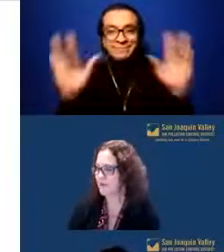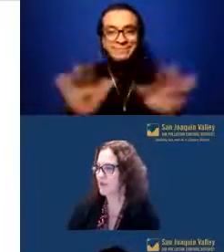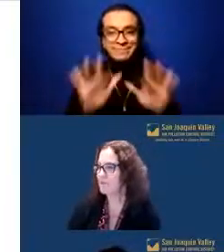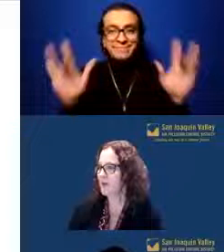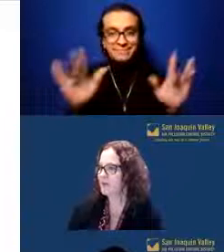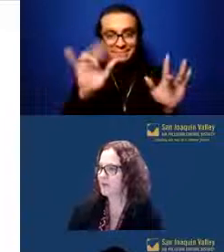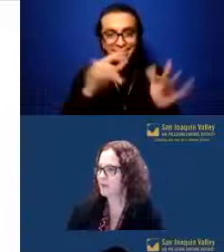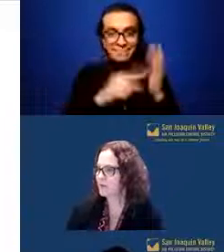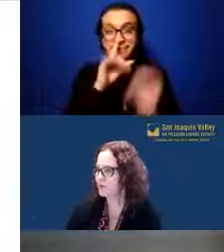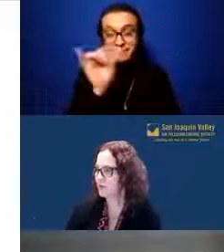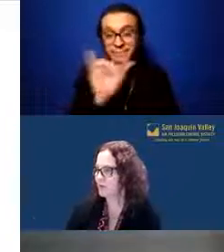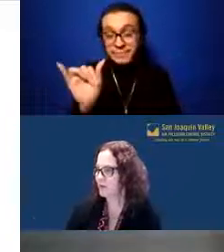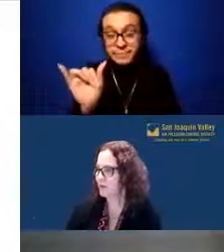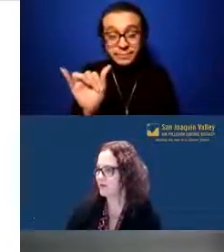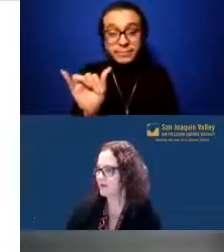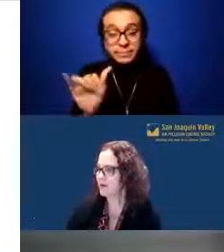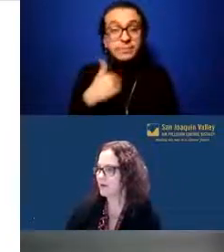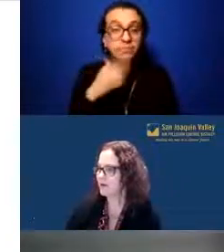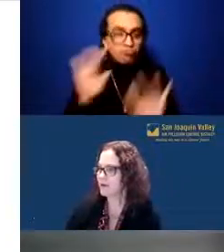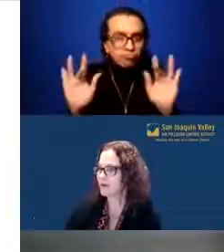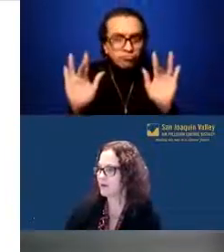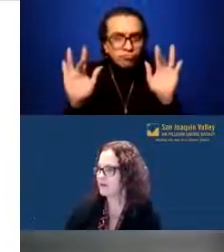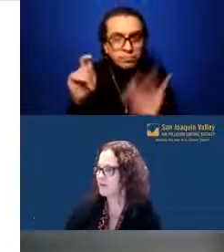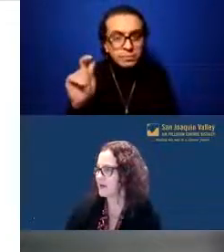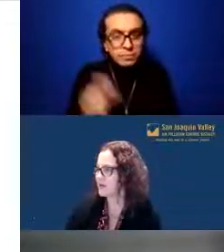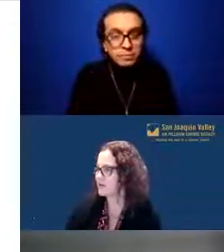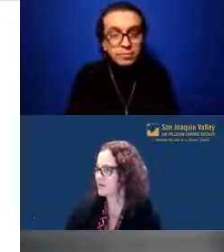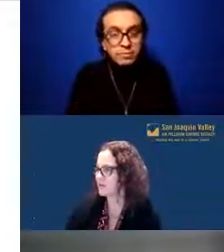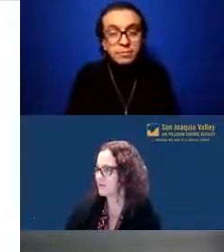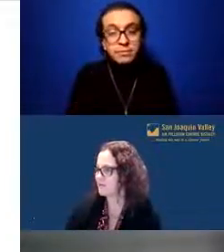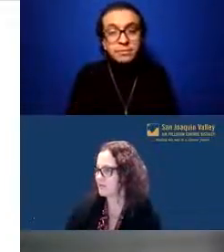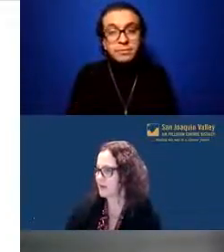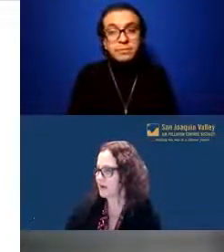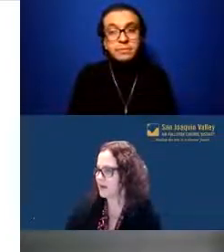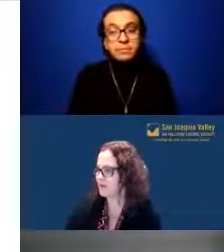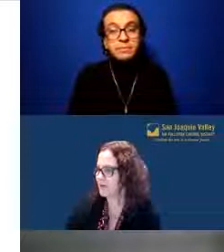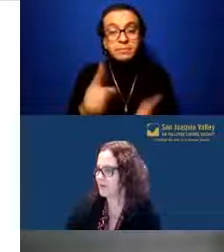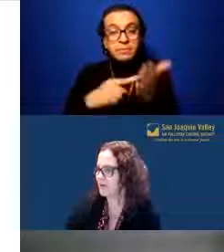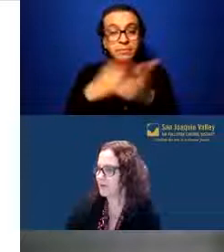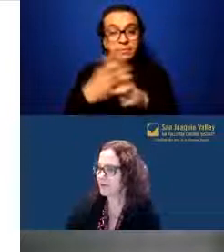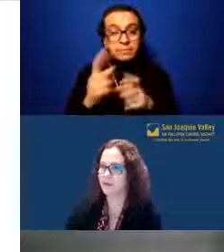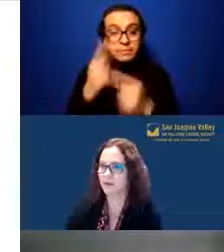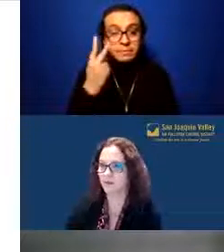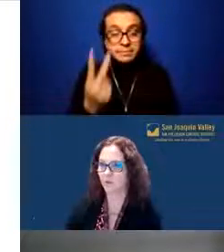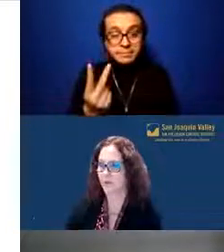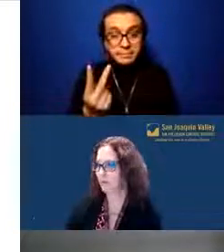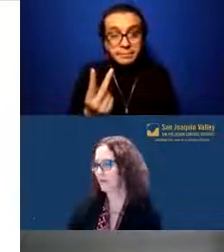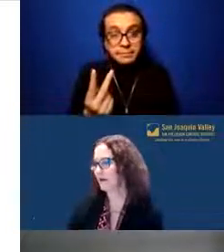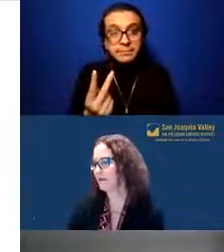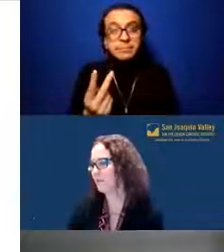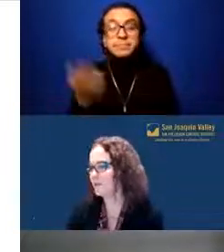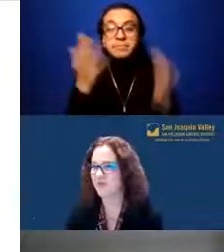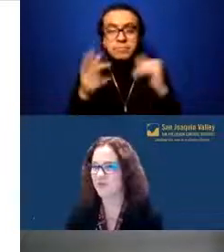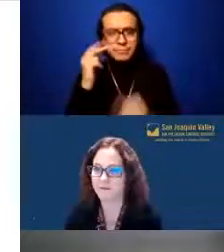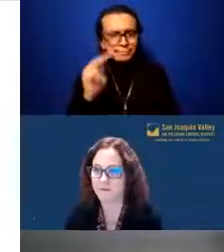see. I'm going to scroll down a little bit because the buttons are always at the bottom of the screen. And it may look a little overwhelming right